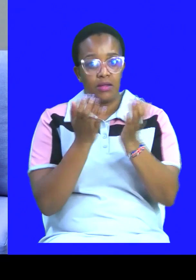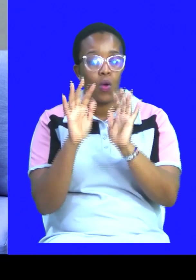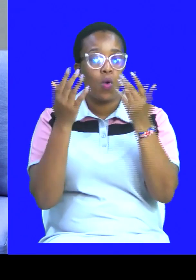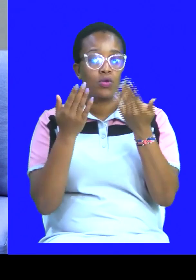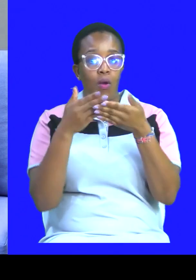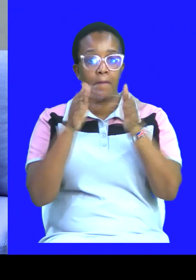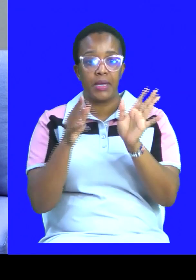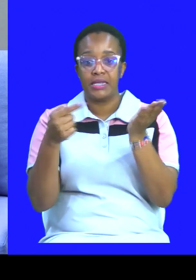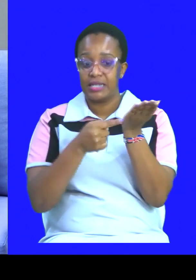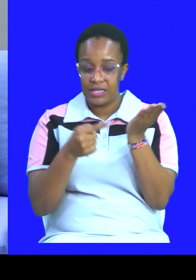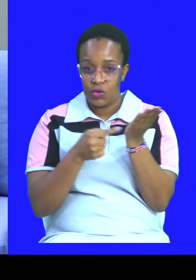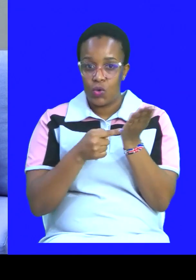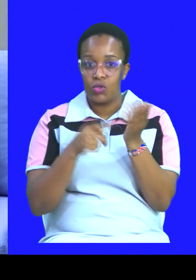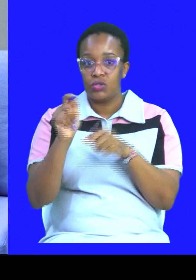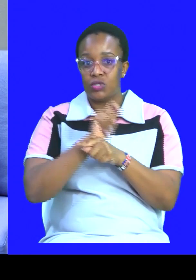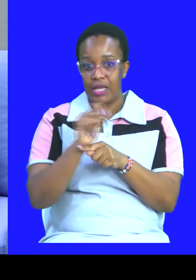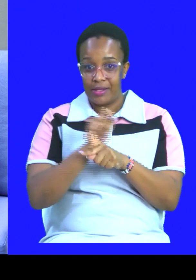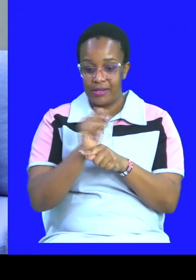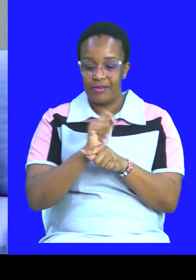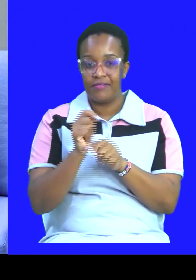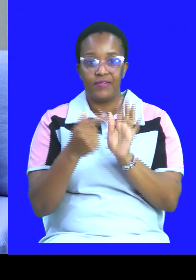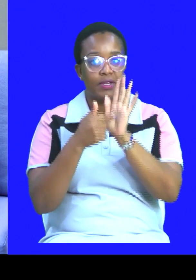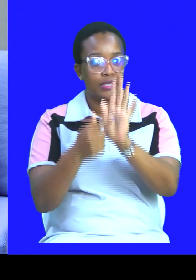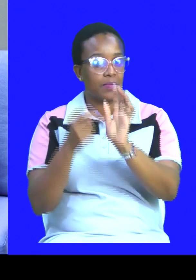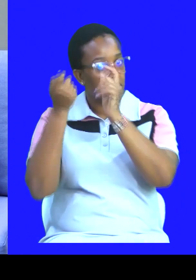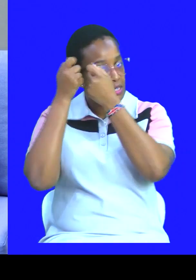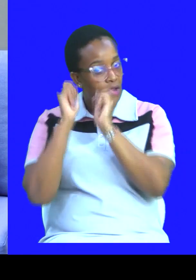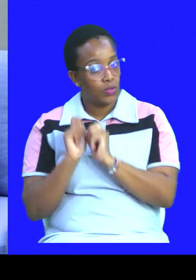a technical training, let's say we do saloon,